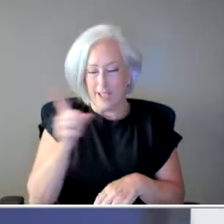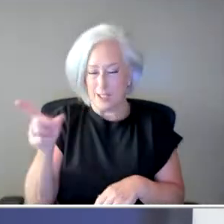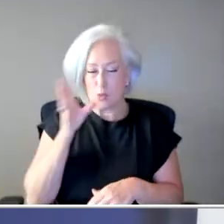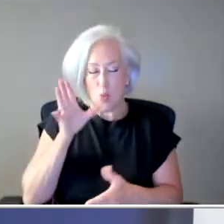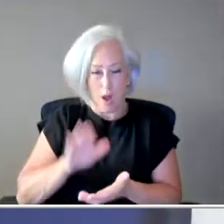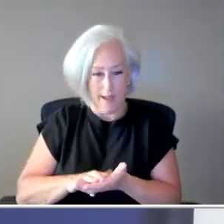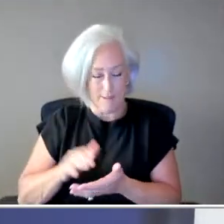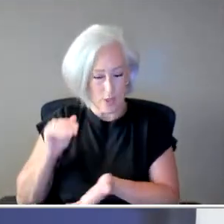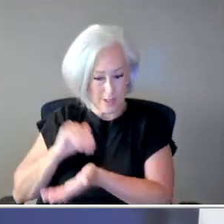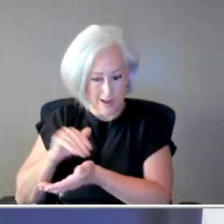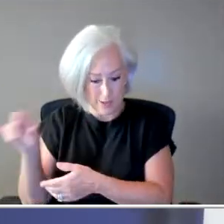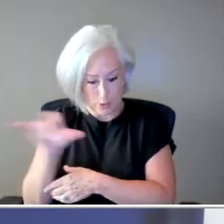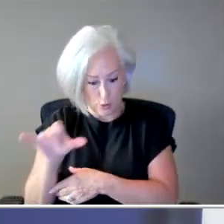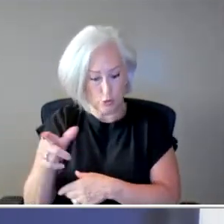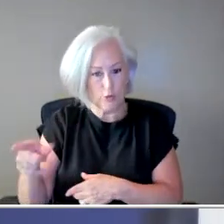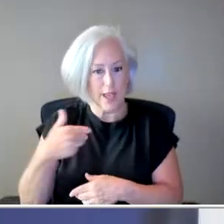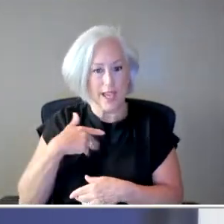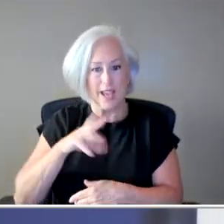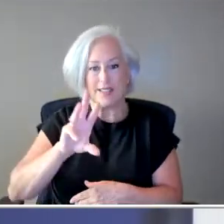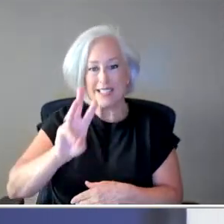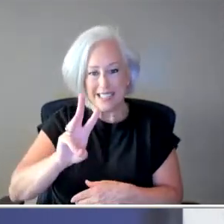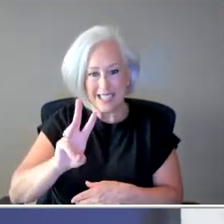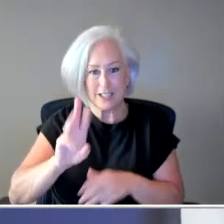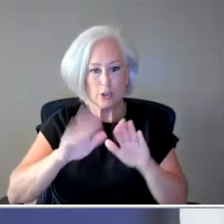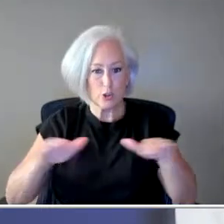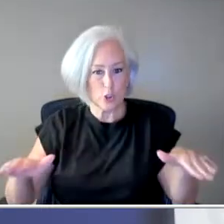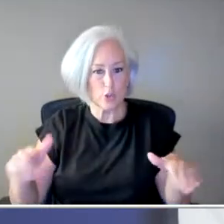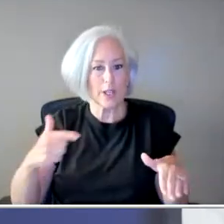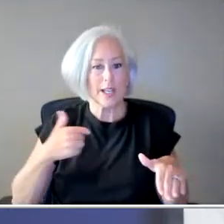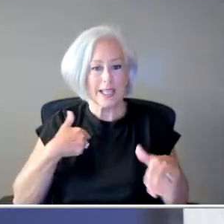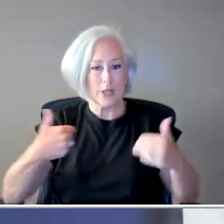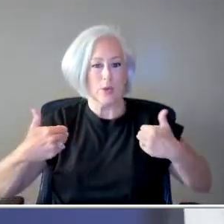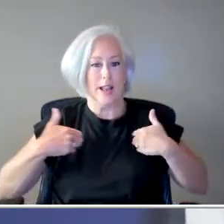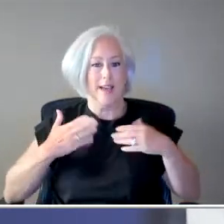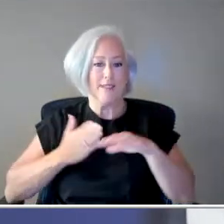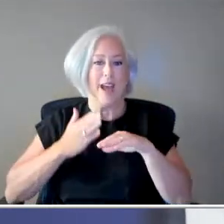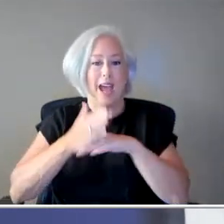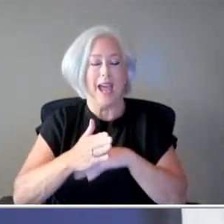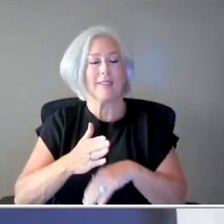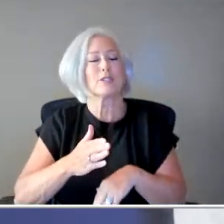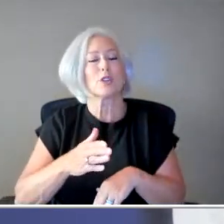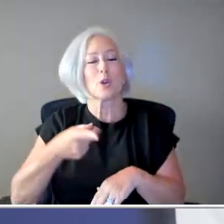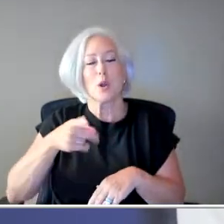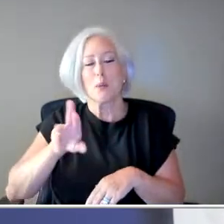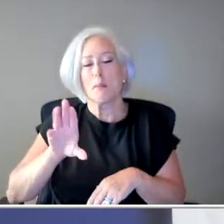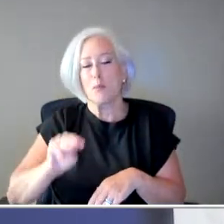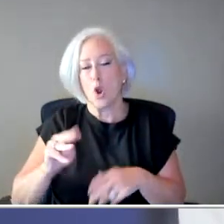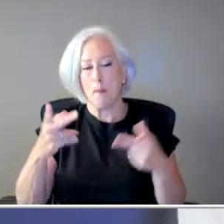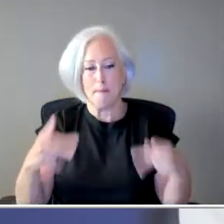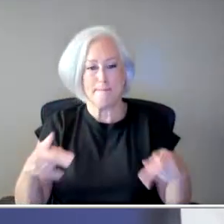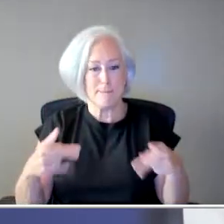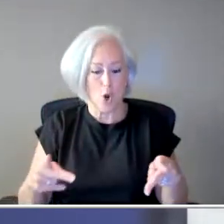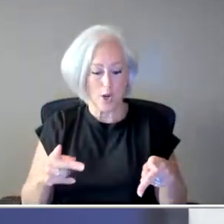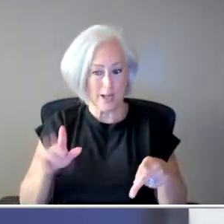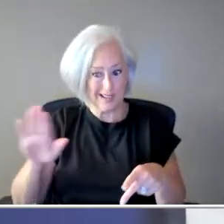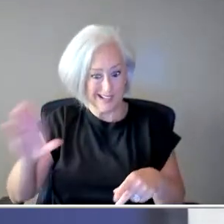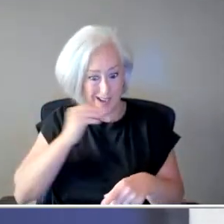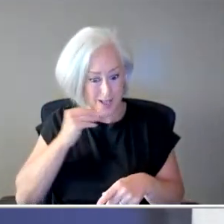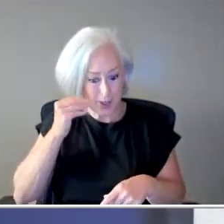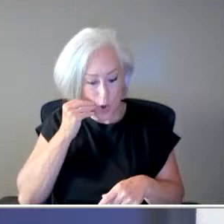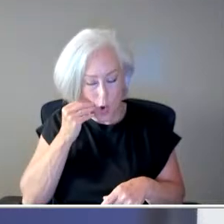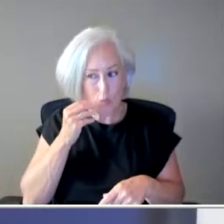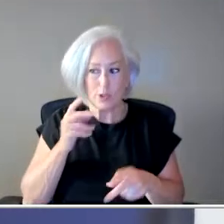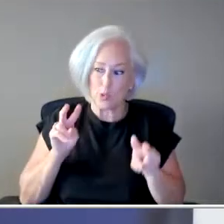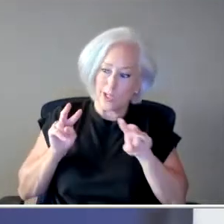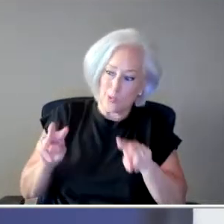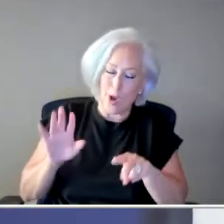routinely host after prom parties at his home so that he could keep an eye on his kids and interact with them. And I didn't